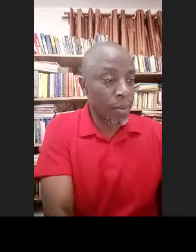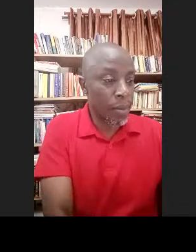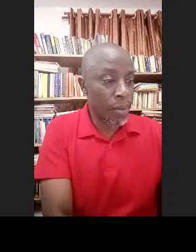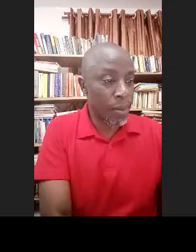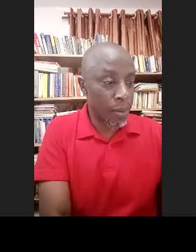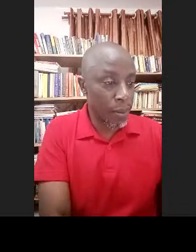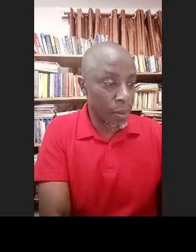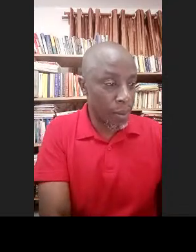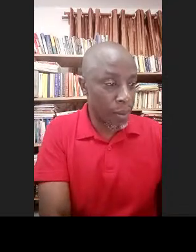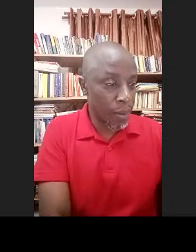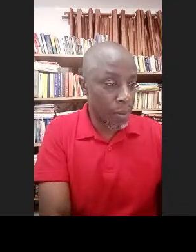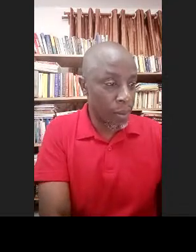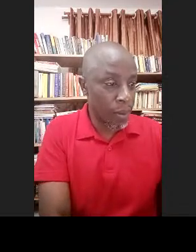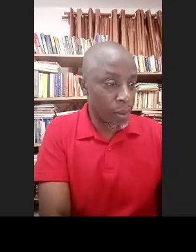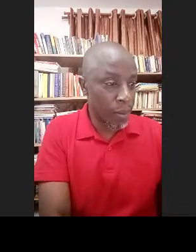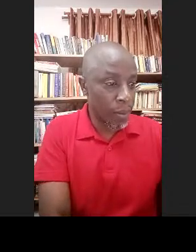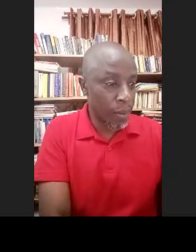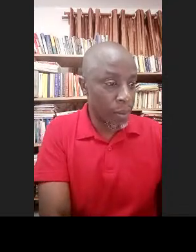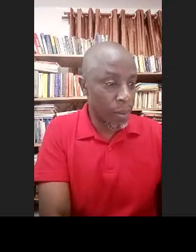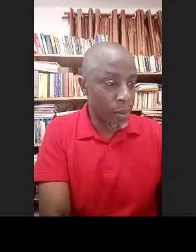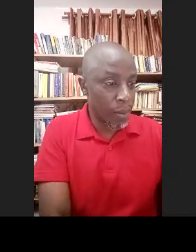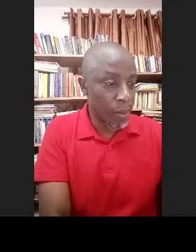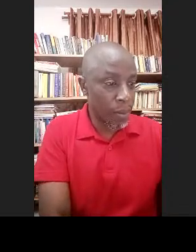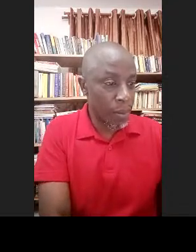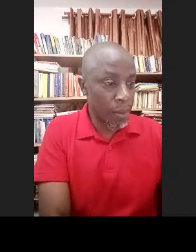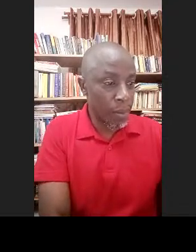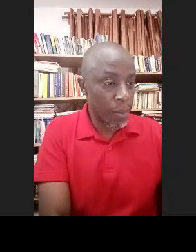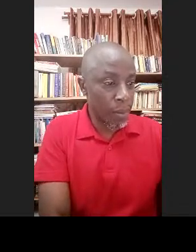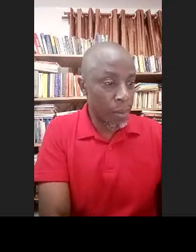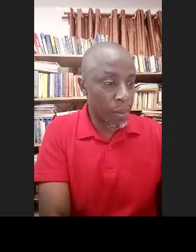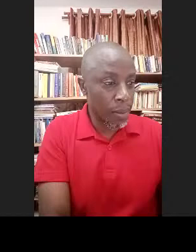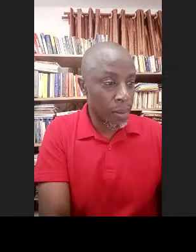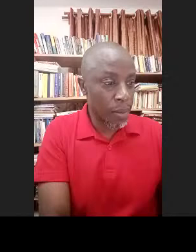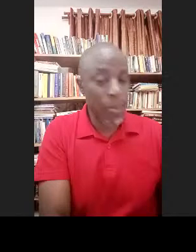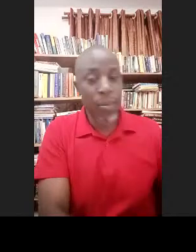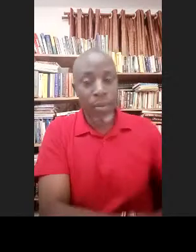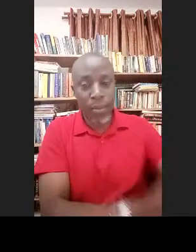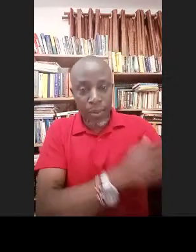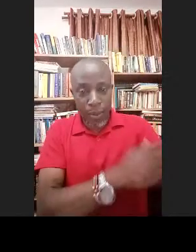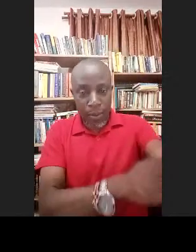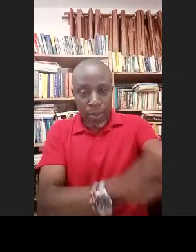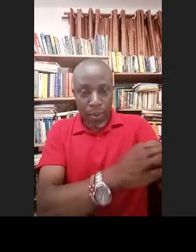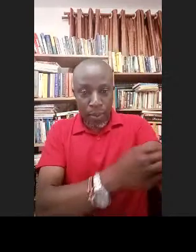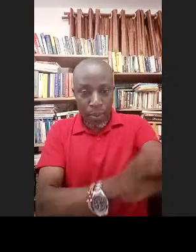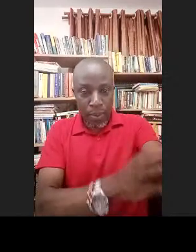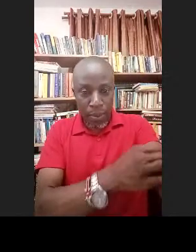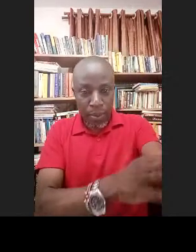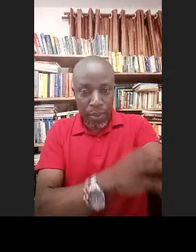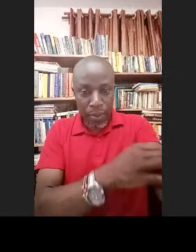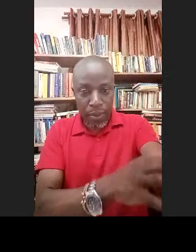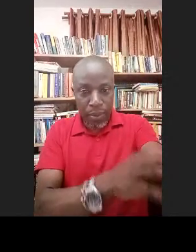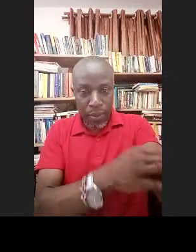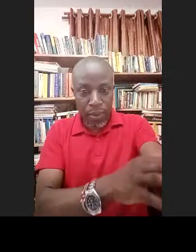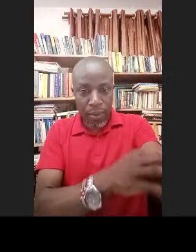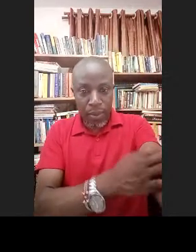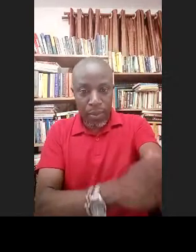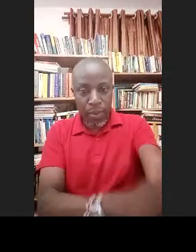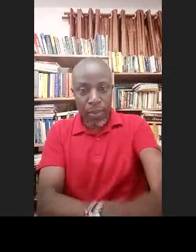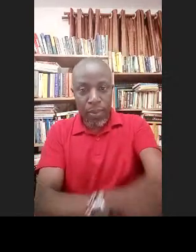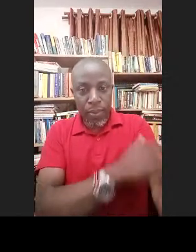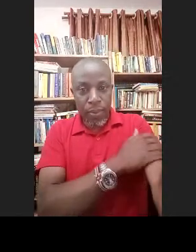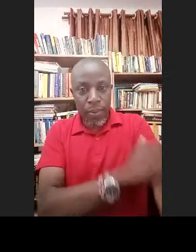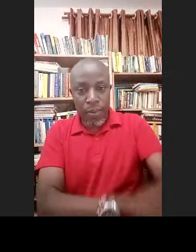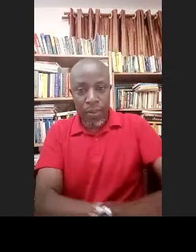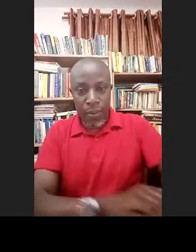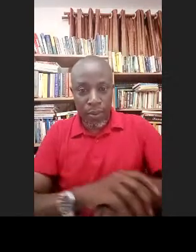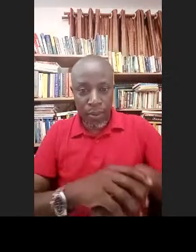them to be absent for 1 month? Law allows you, if they do not have justified reason for being absent, even for a day, to